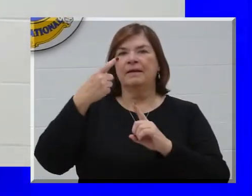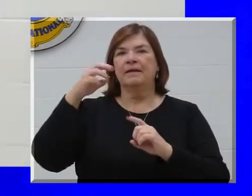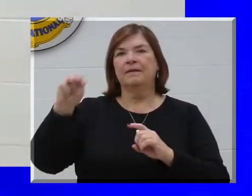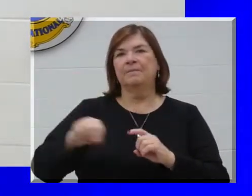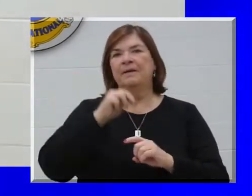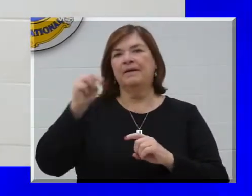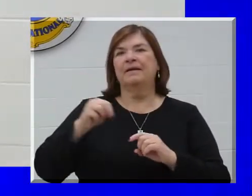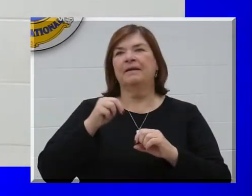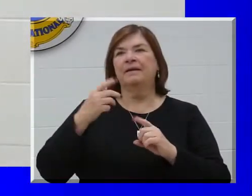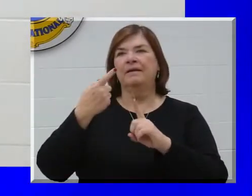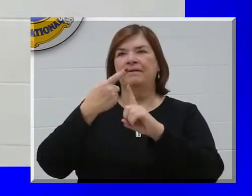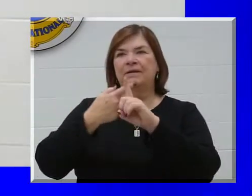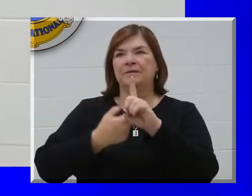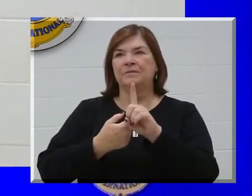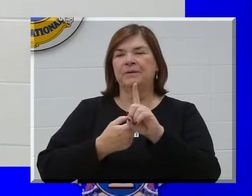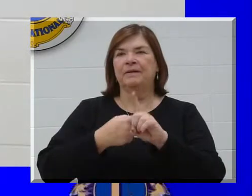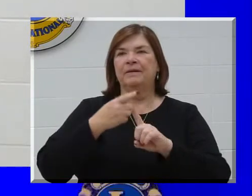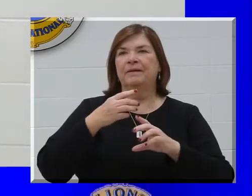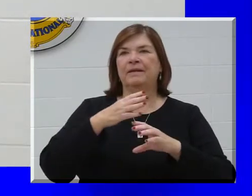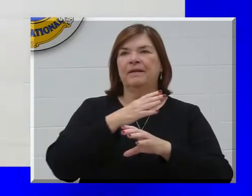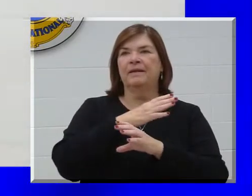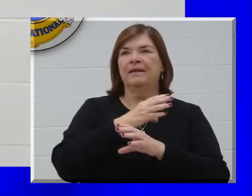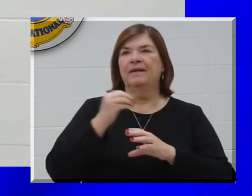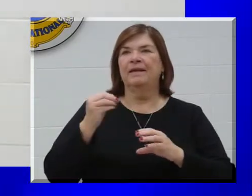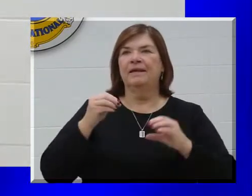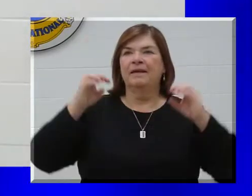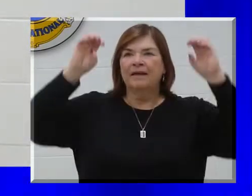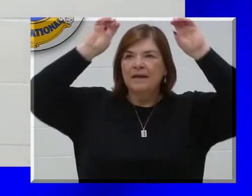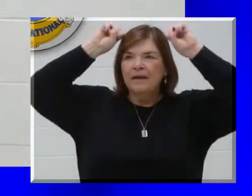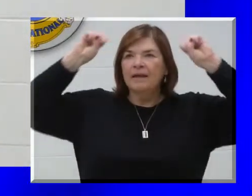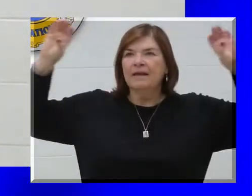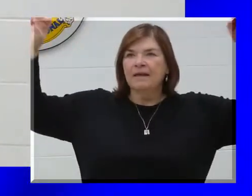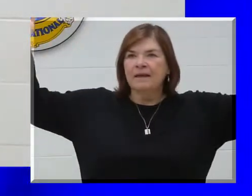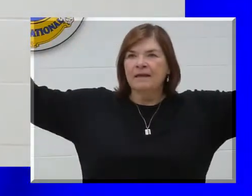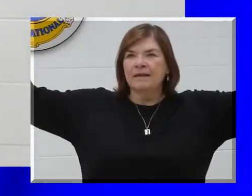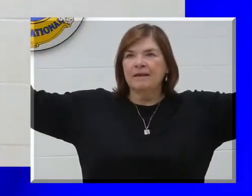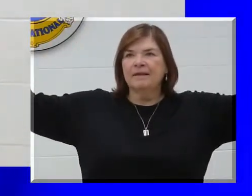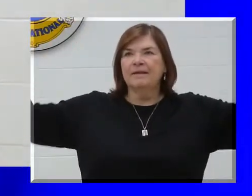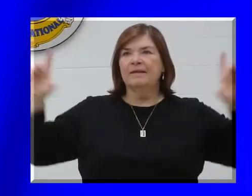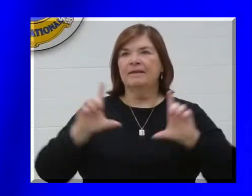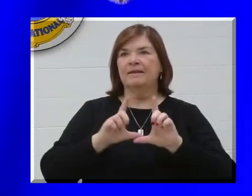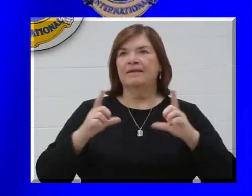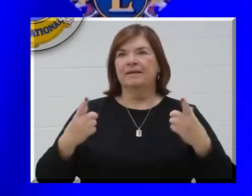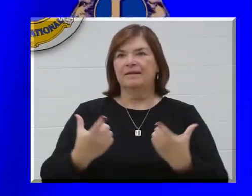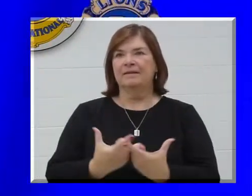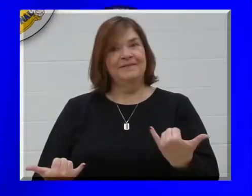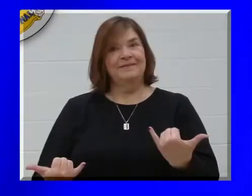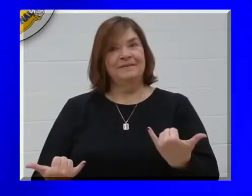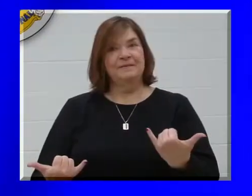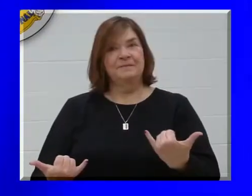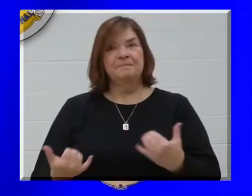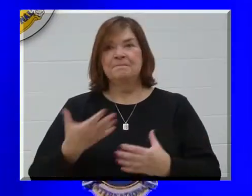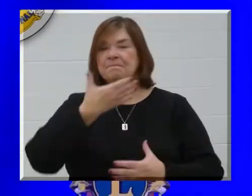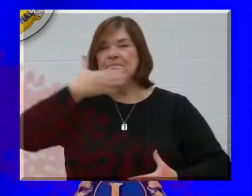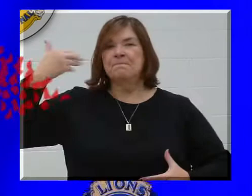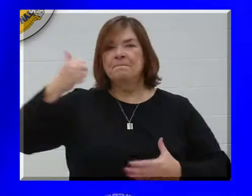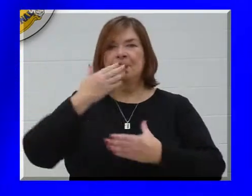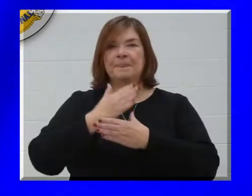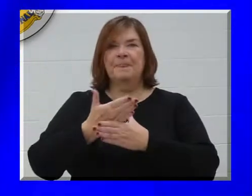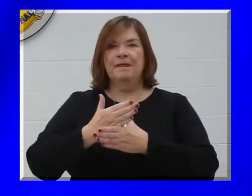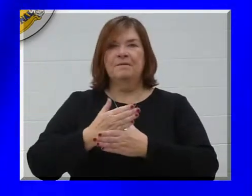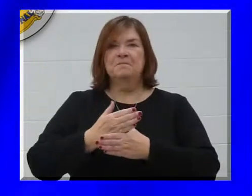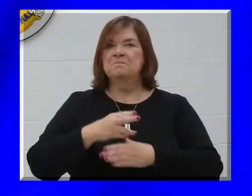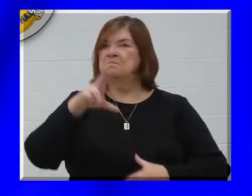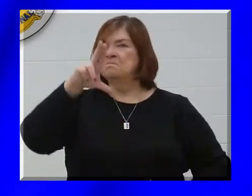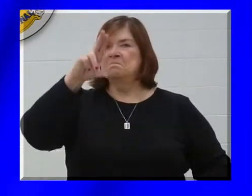7 p.m. at the Wauconda Moose Lodge, 200 South Maple, Wauconda, Illinois. The best part, you pay